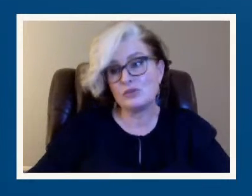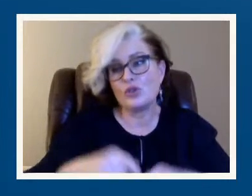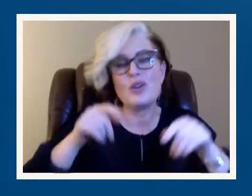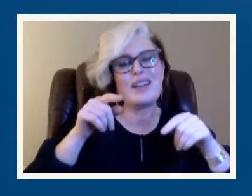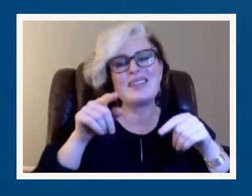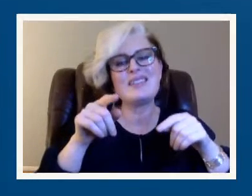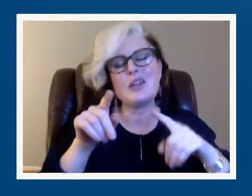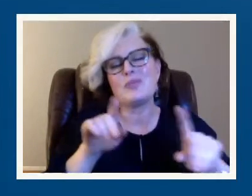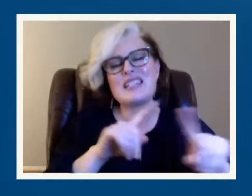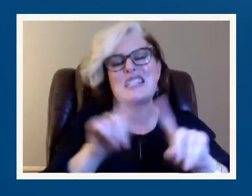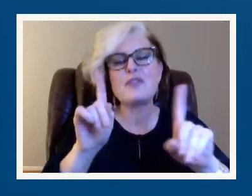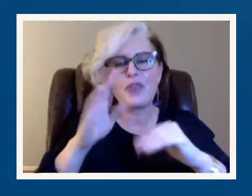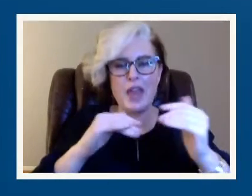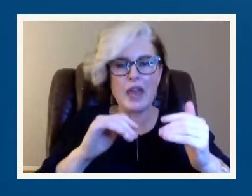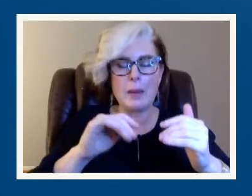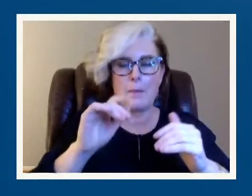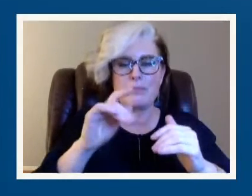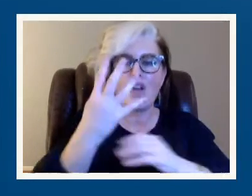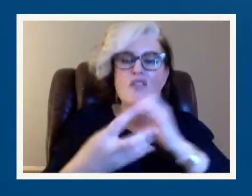year.